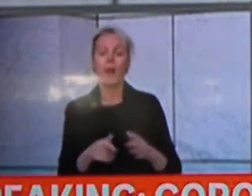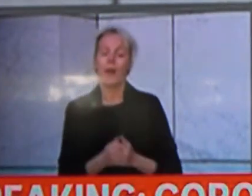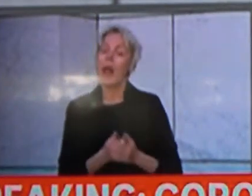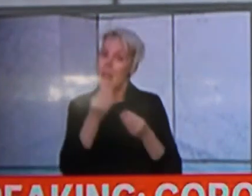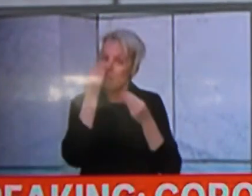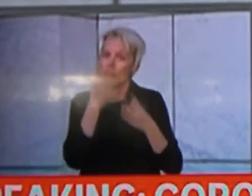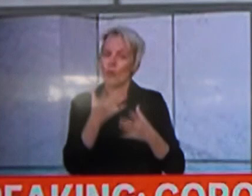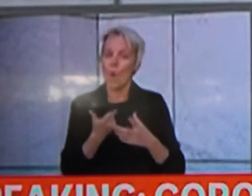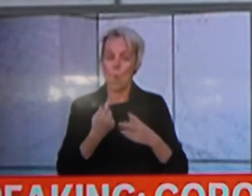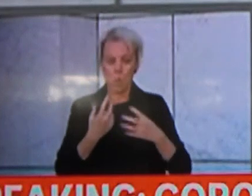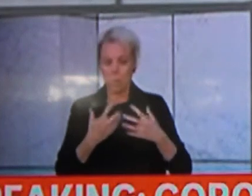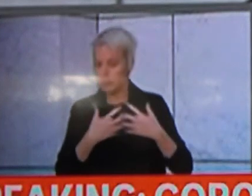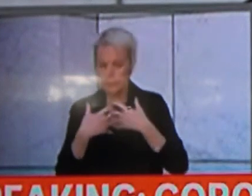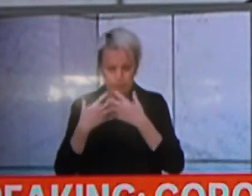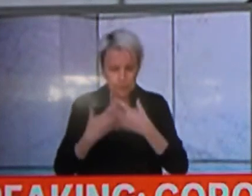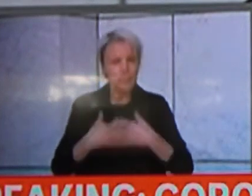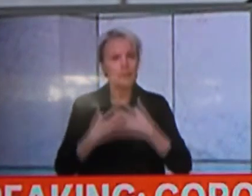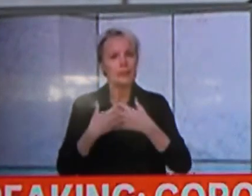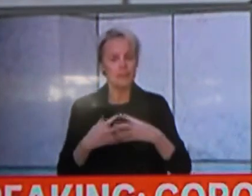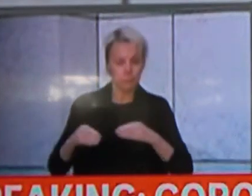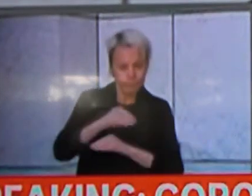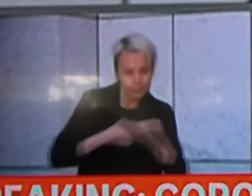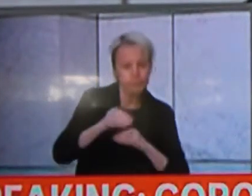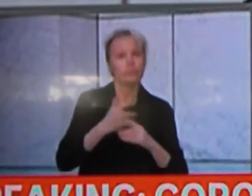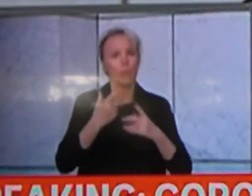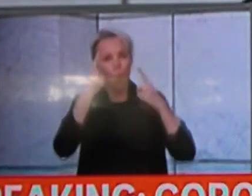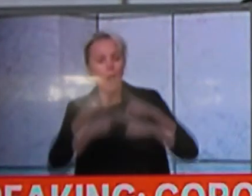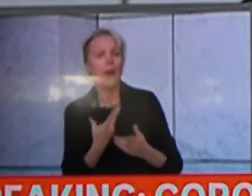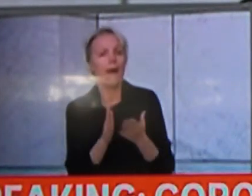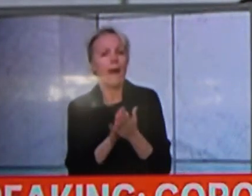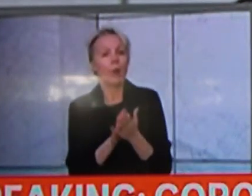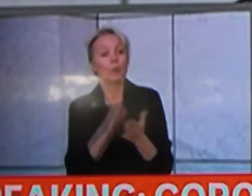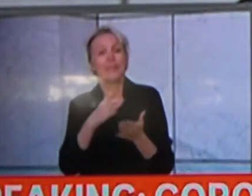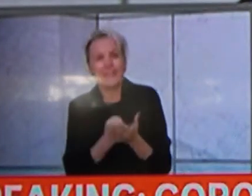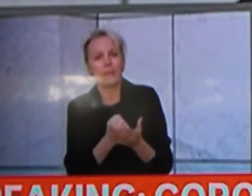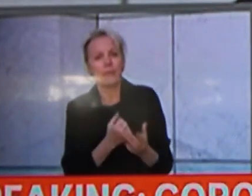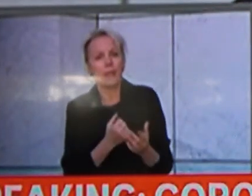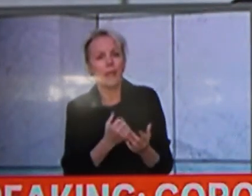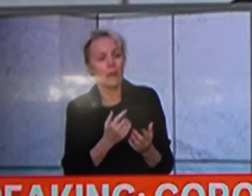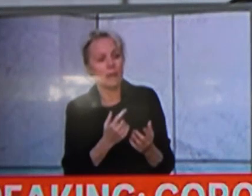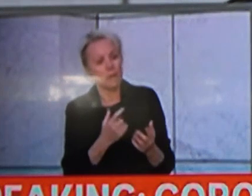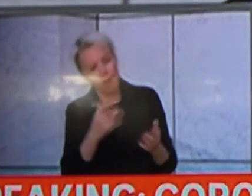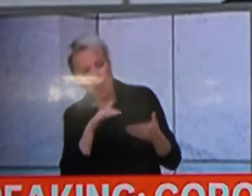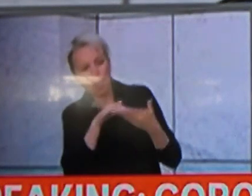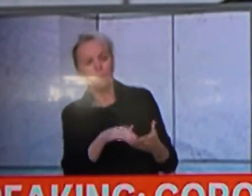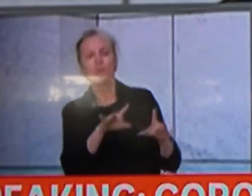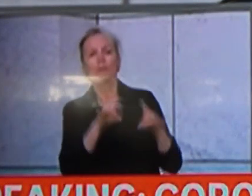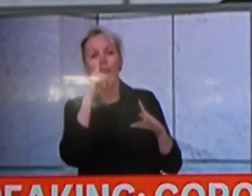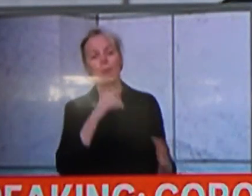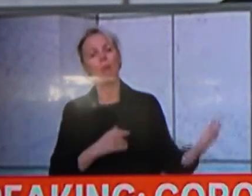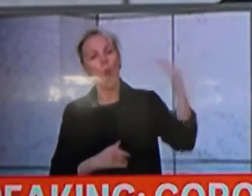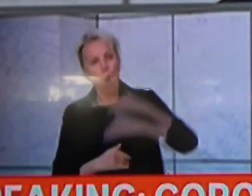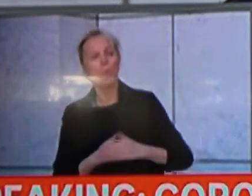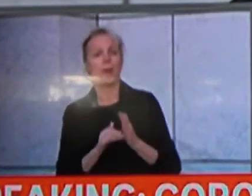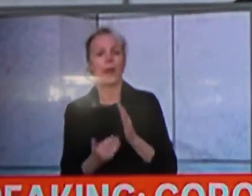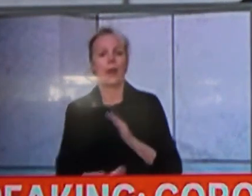on the list of the Department of Foreign Affairs and Trade to find a way to safely ensure that those Australians can return home, and even more